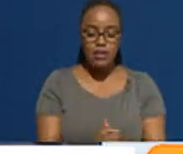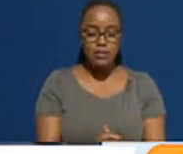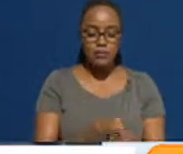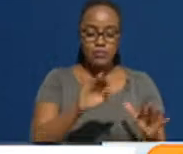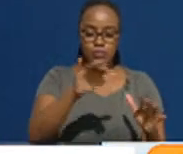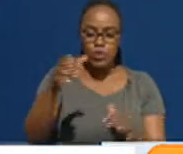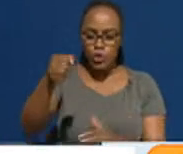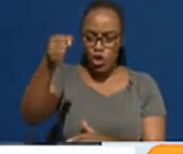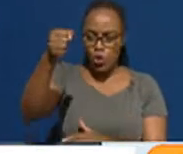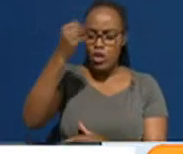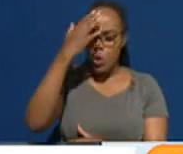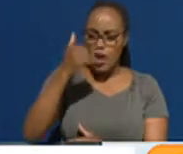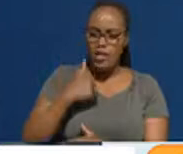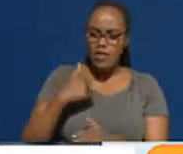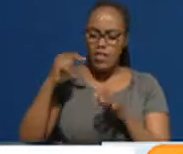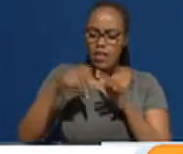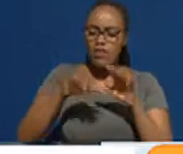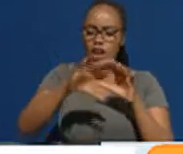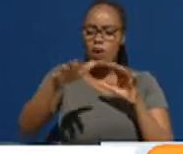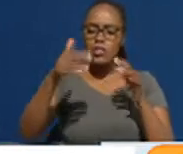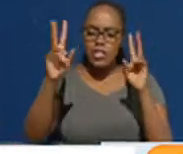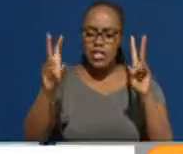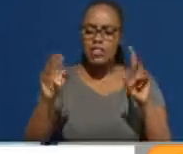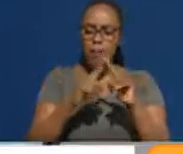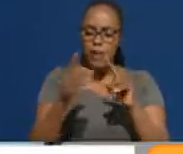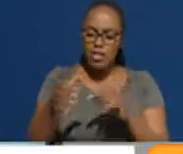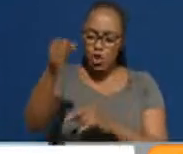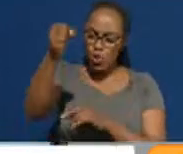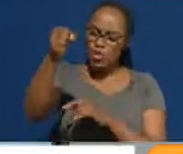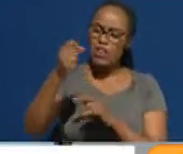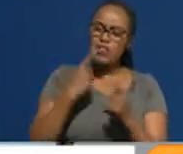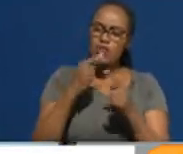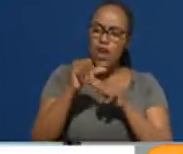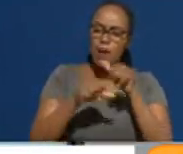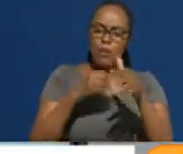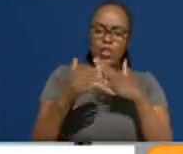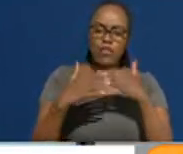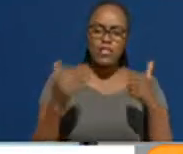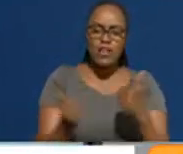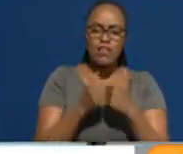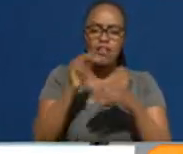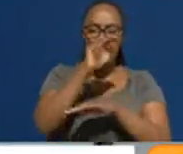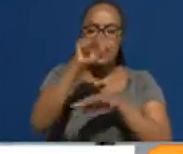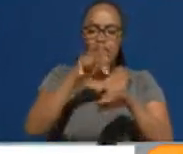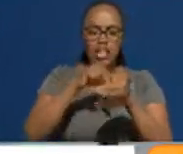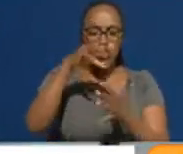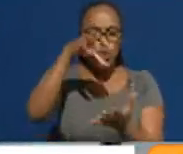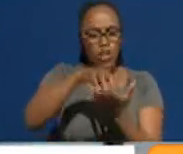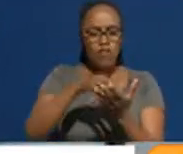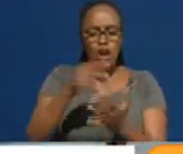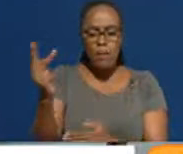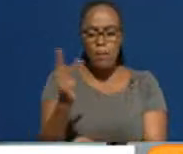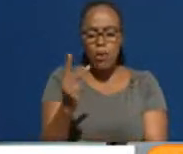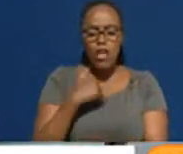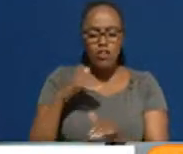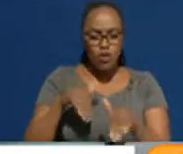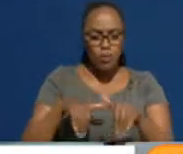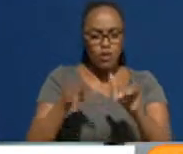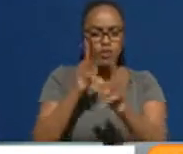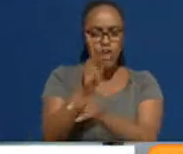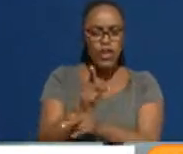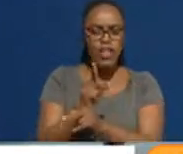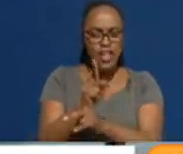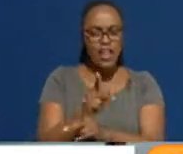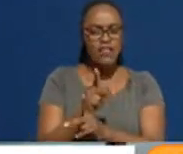I'm going to cut you there because we're getting deep into county matters and I'm coming to those. Okay. Let's talk a little bit about what's been happening on the national stage. And I know both of you have been following keenly.